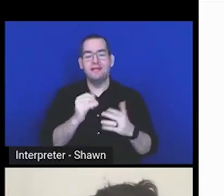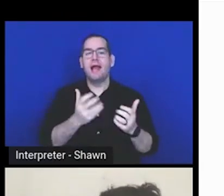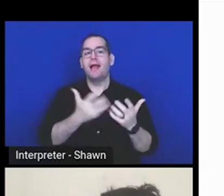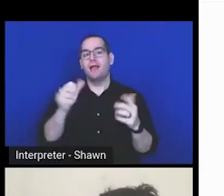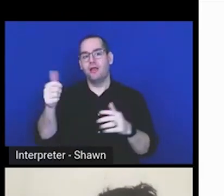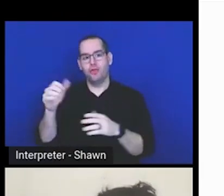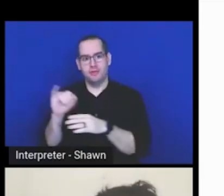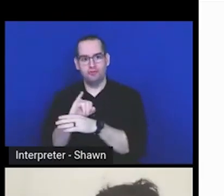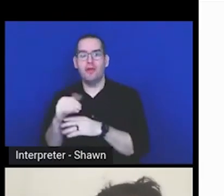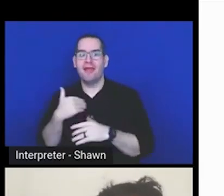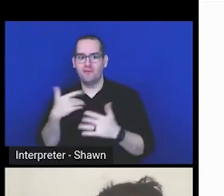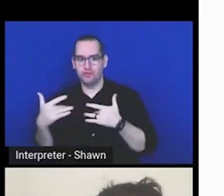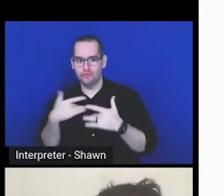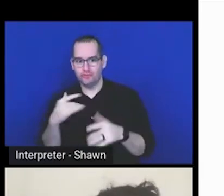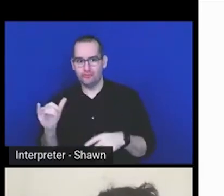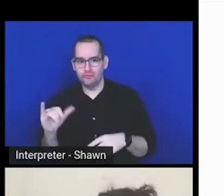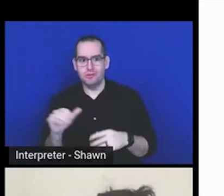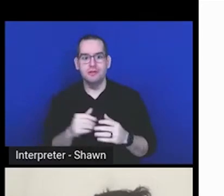have these concerns as well.